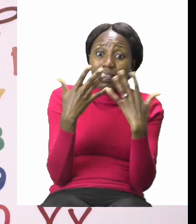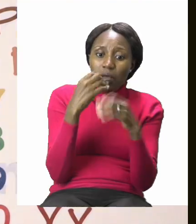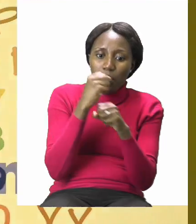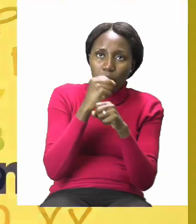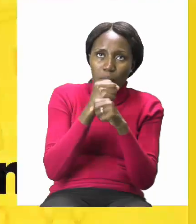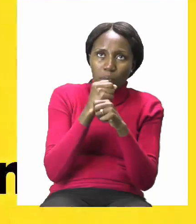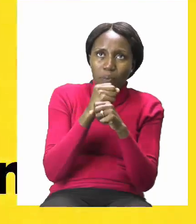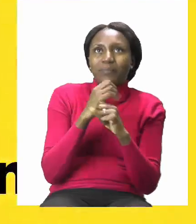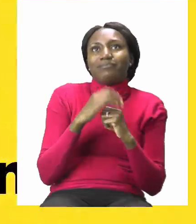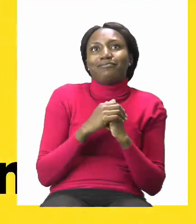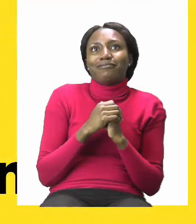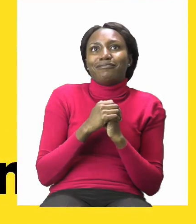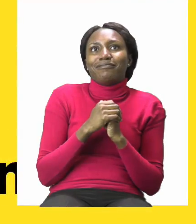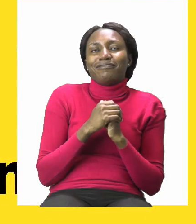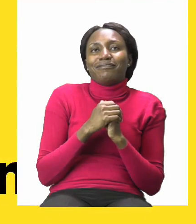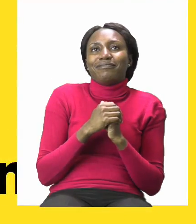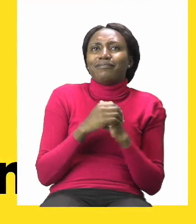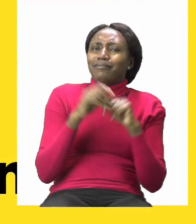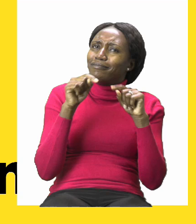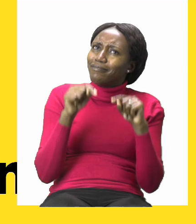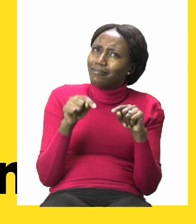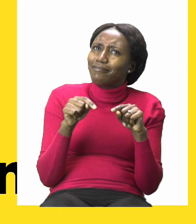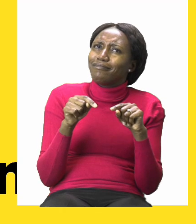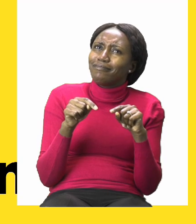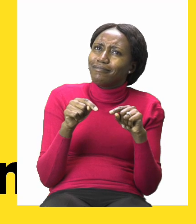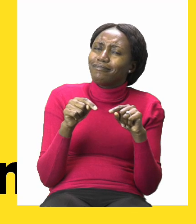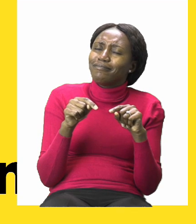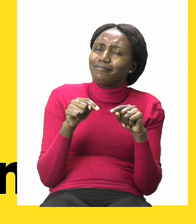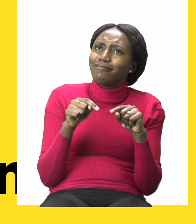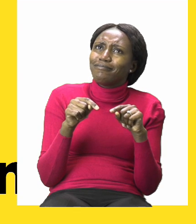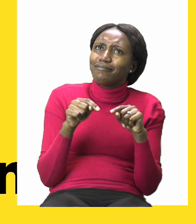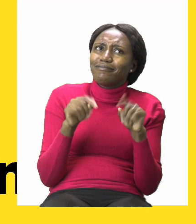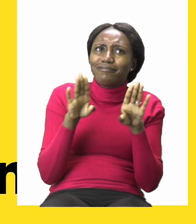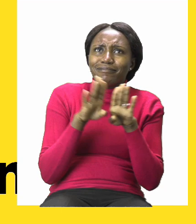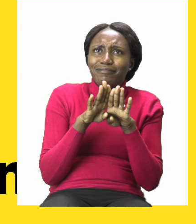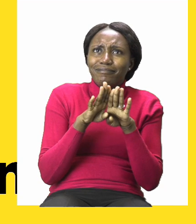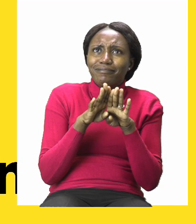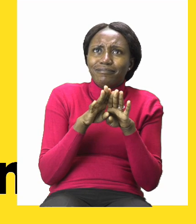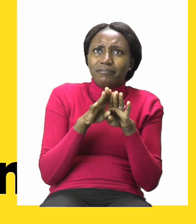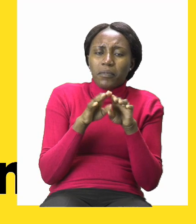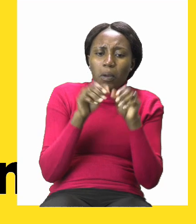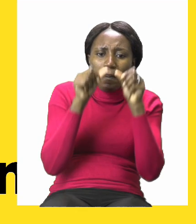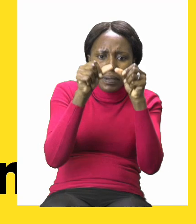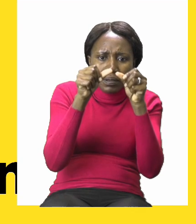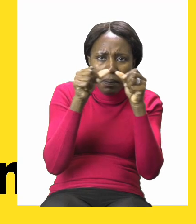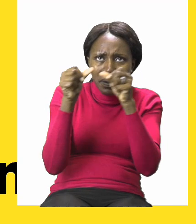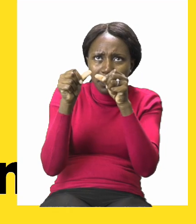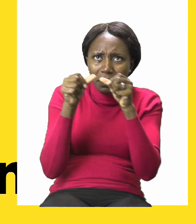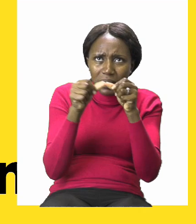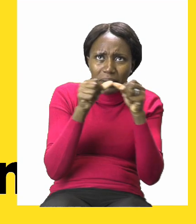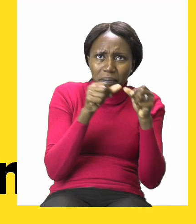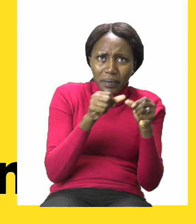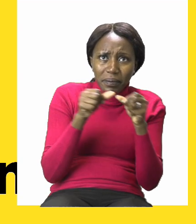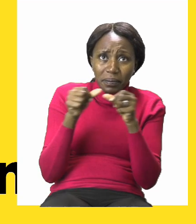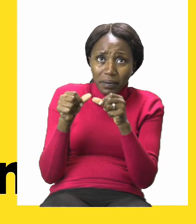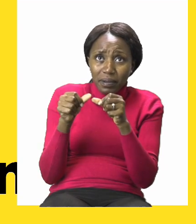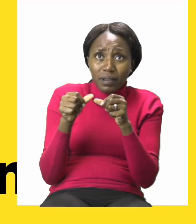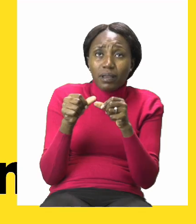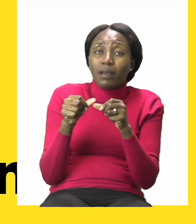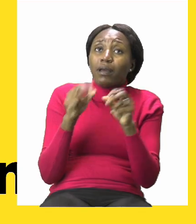anything else. For today's lesson, we are going to be doing a collage and talking